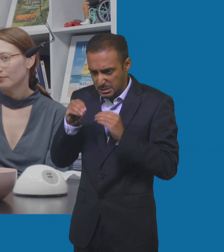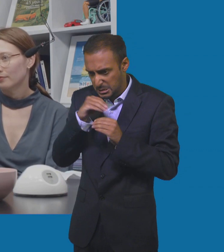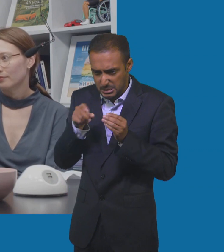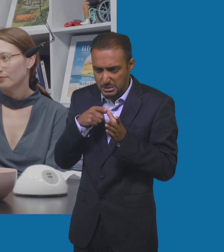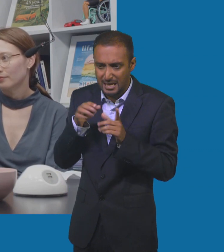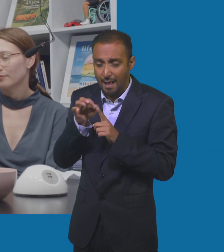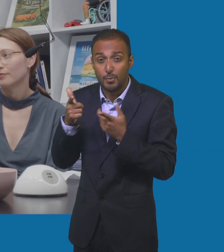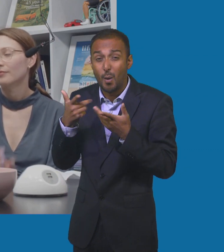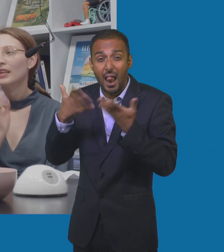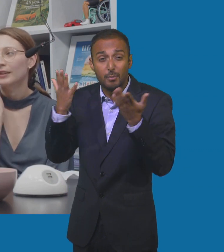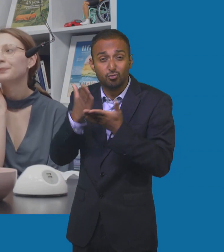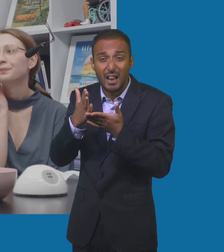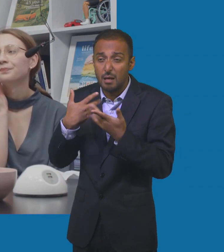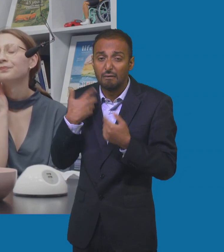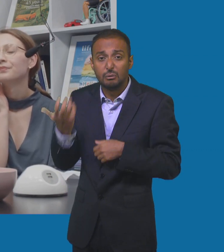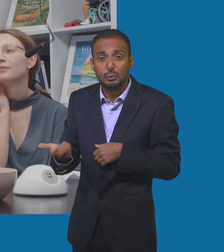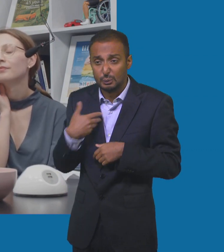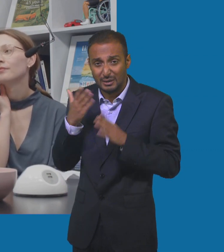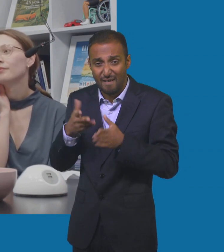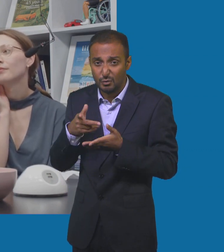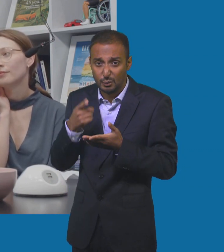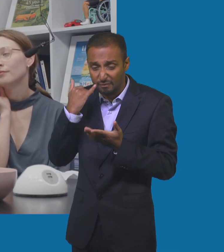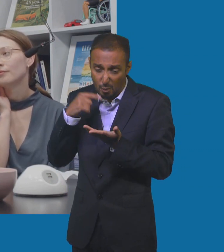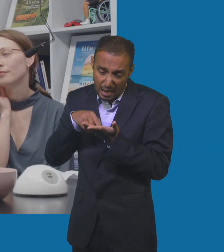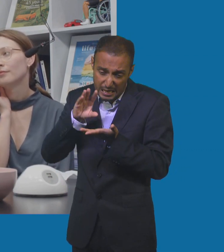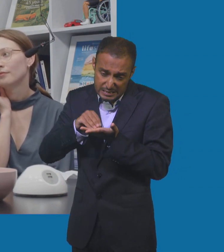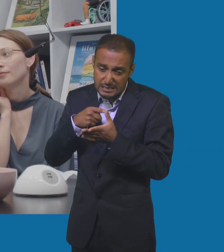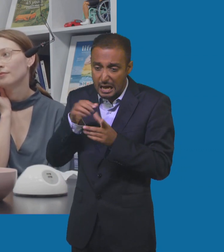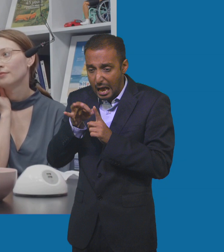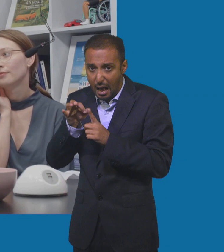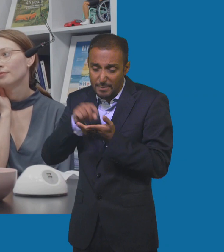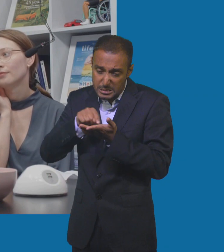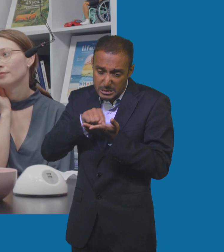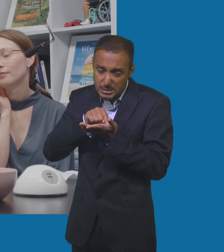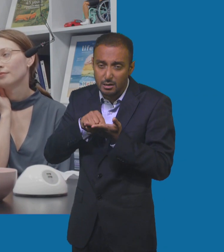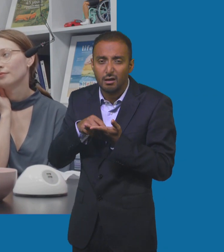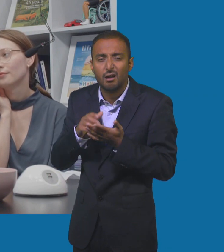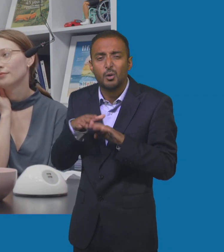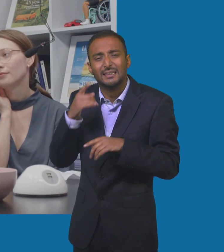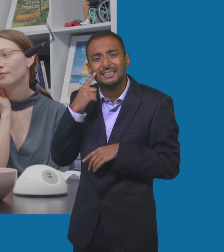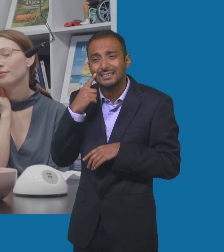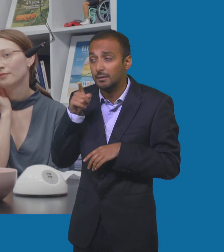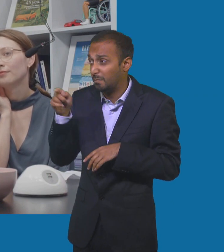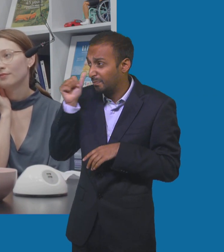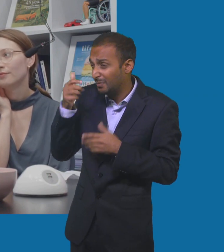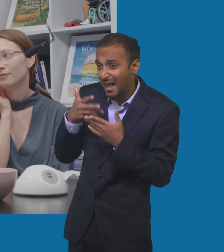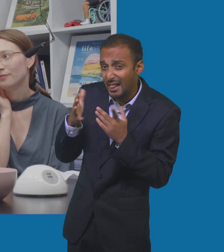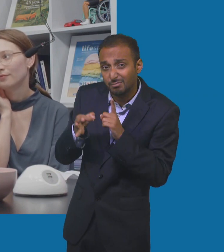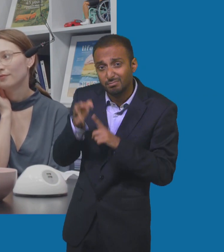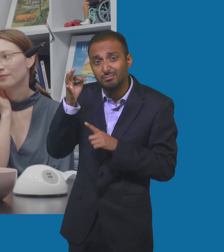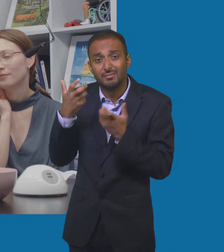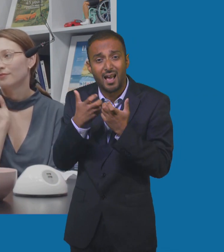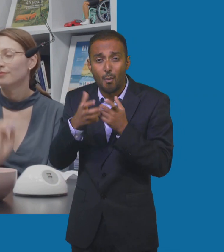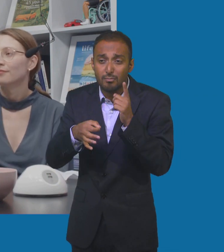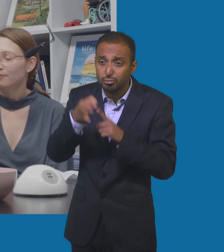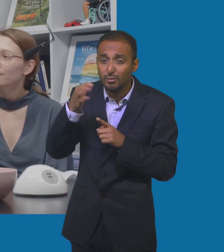get an app and put in all their details, and it's not going to be easy for everyone. Do you know if has there any sort of has there been any progress around that, about making sort of